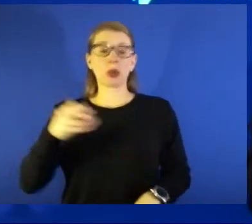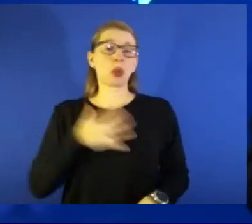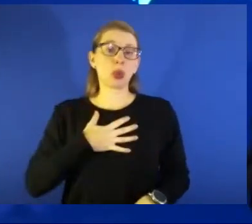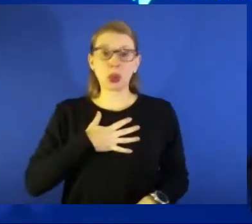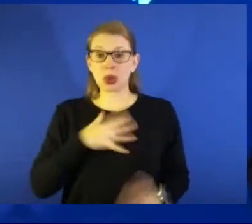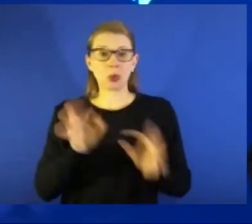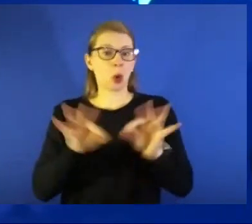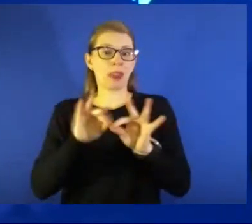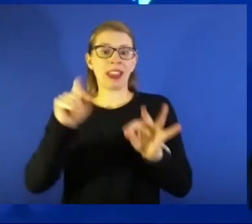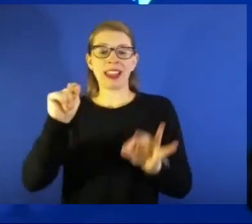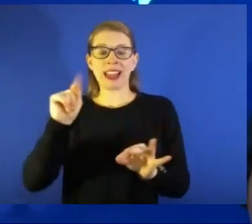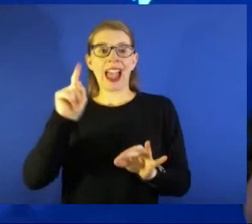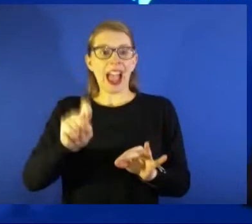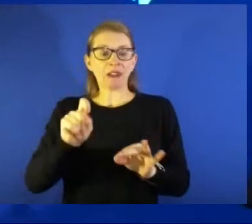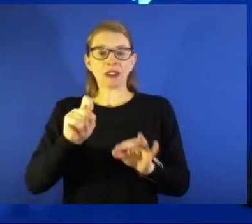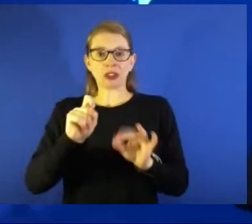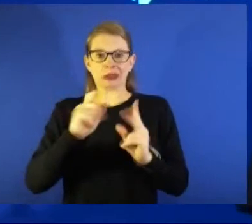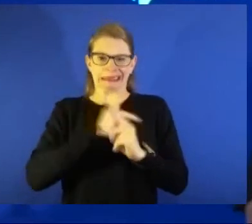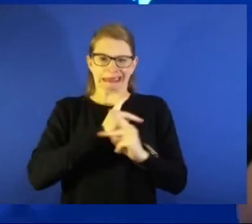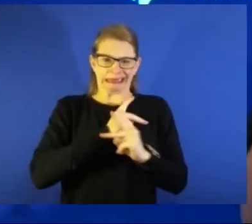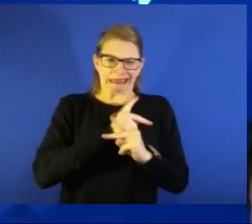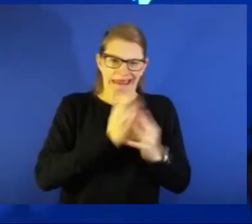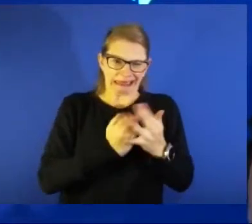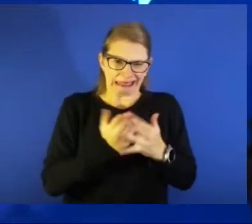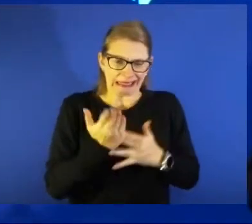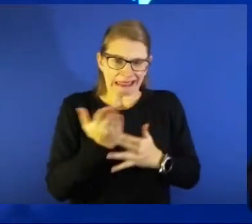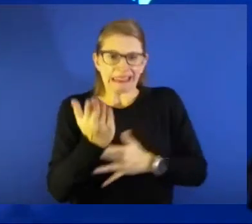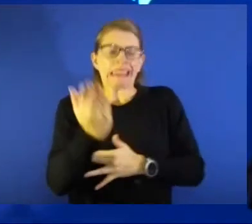the darkness in order to get to the victories, and to make